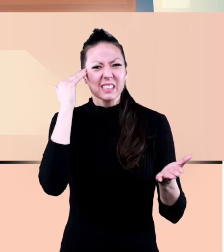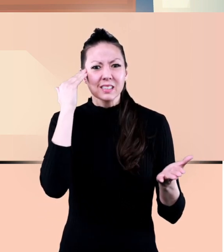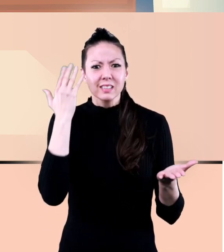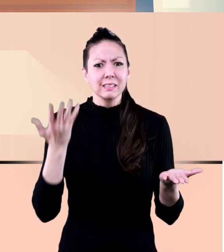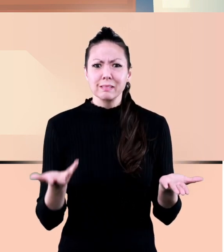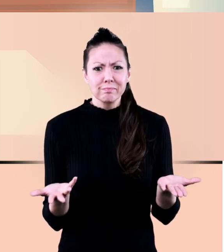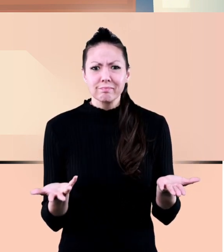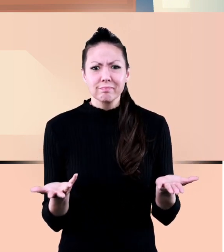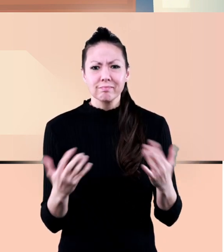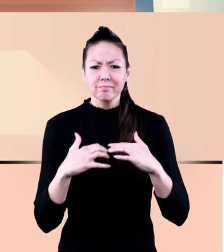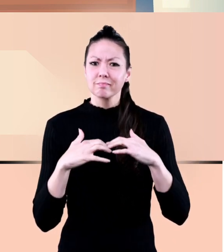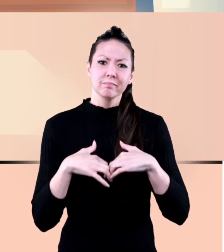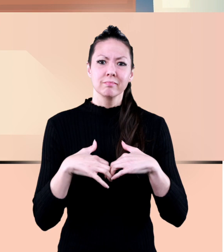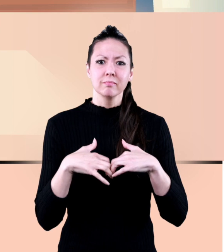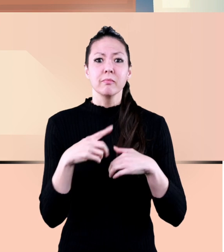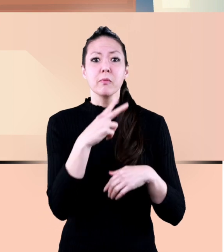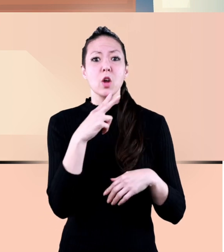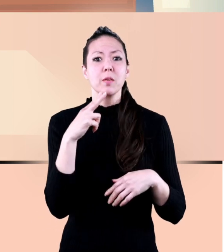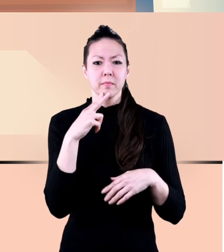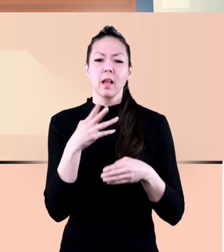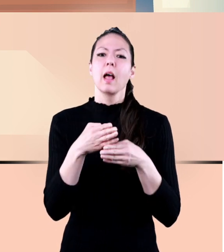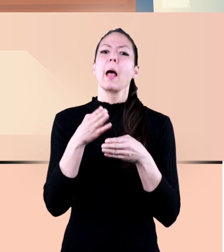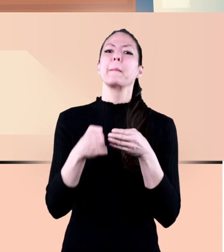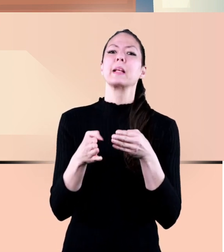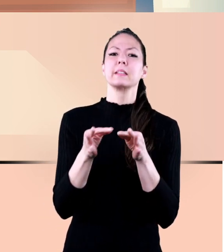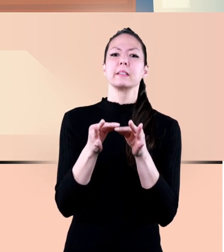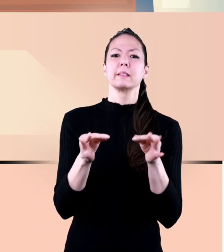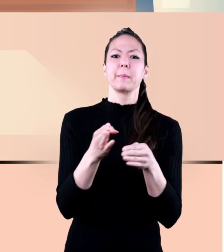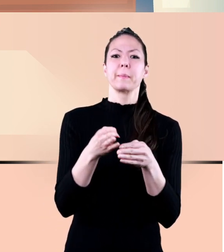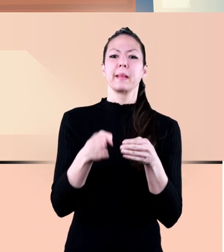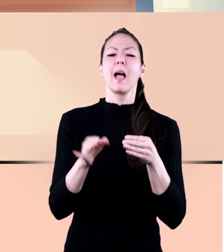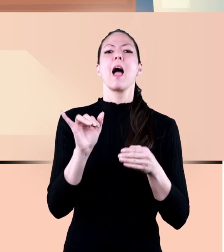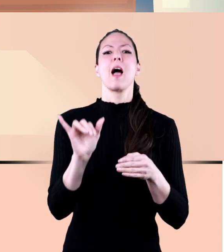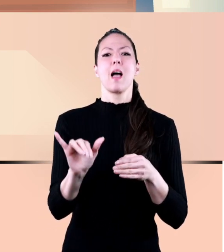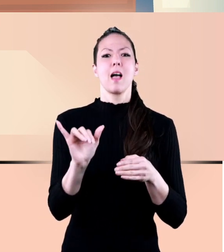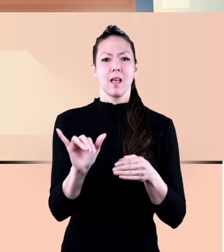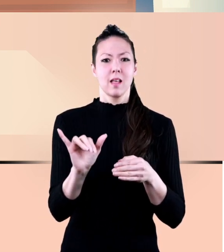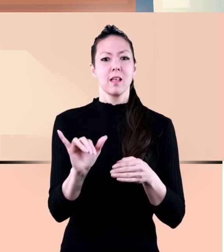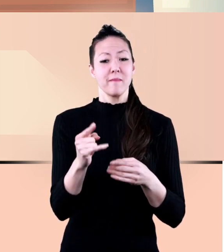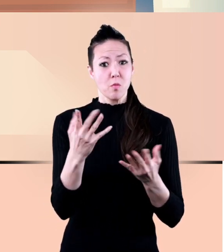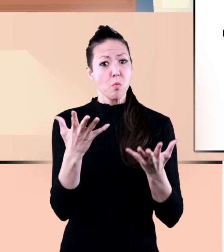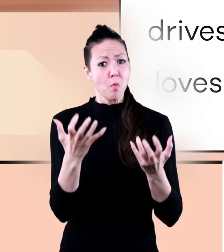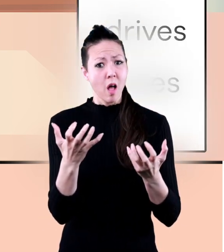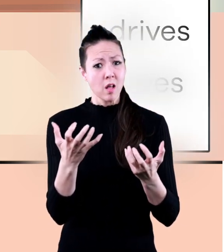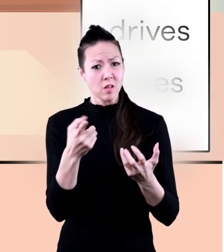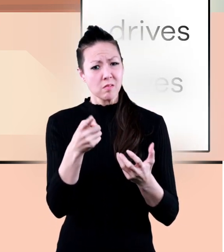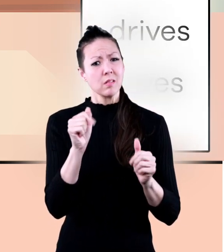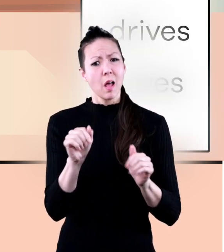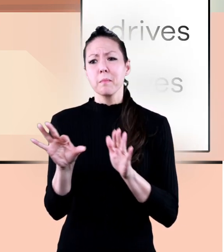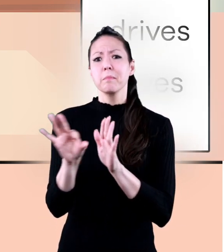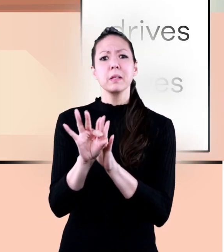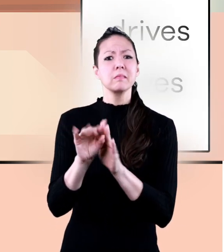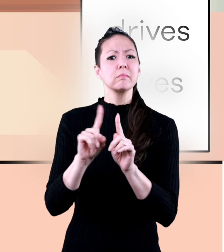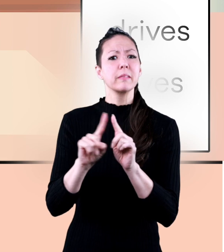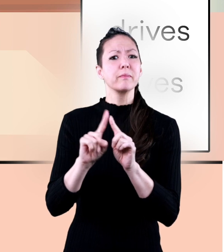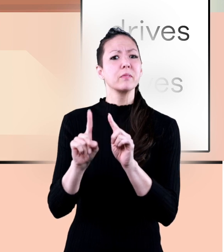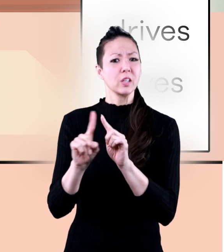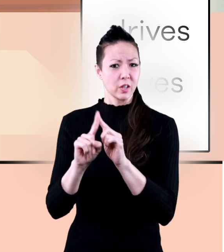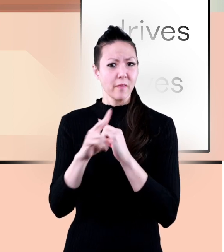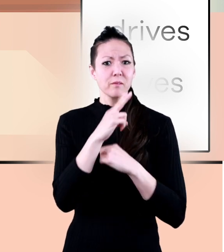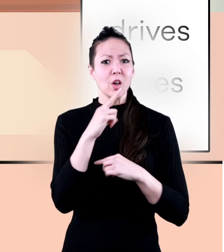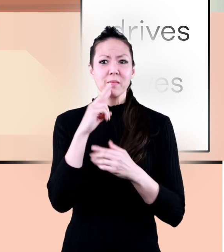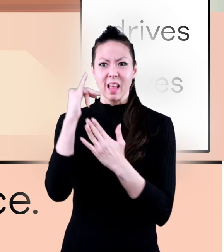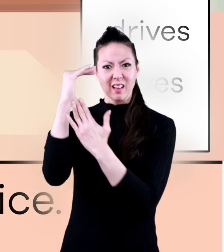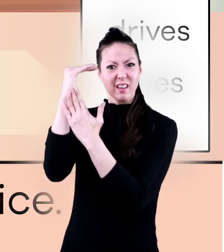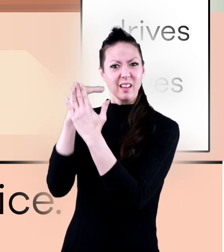make any sense. You need a verb to complete the sentence. If you wanted, you could even pick a different verb